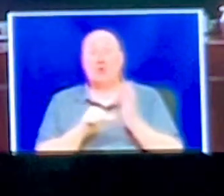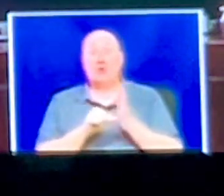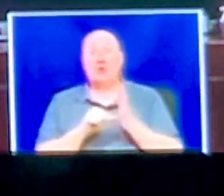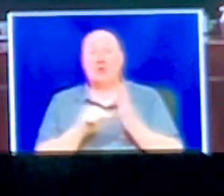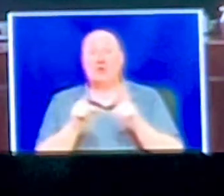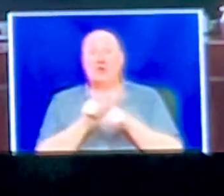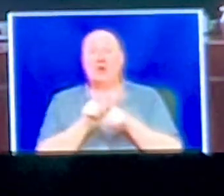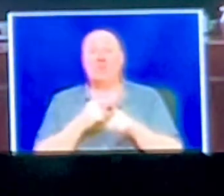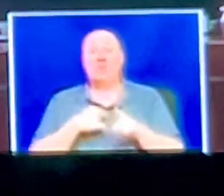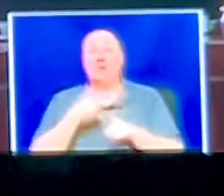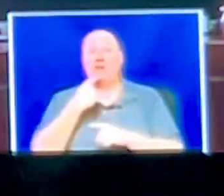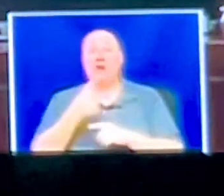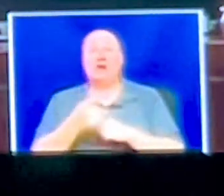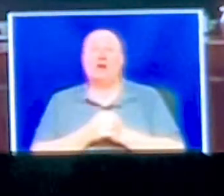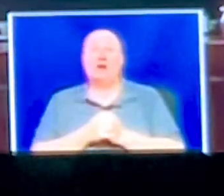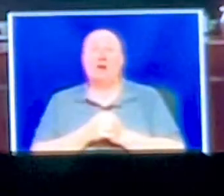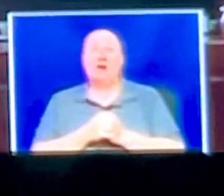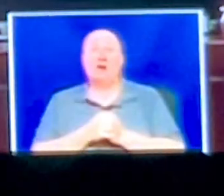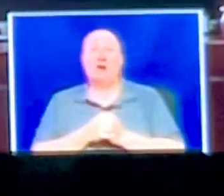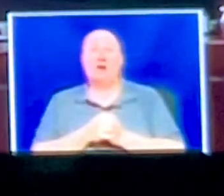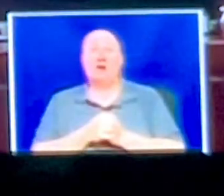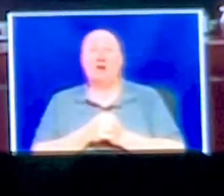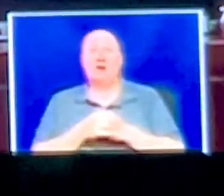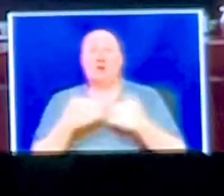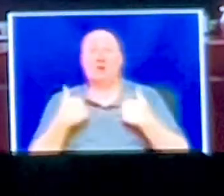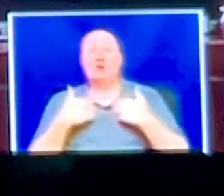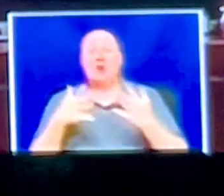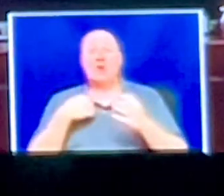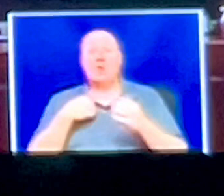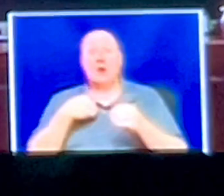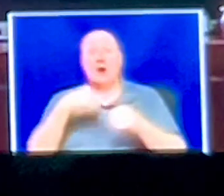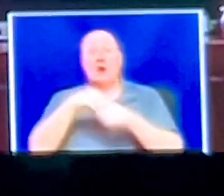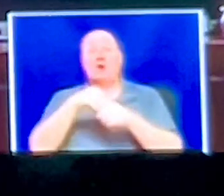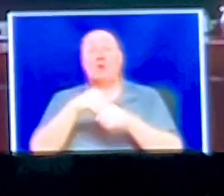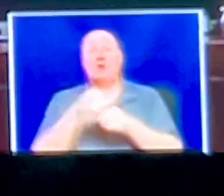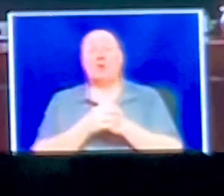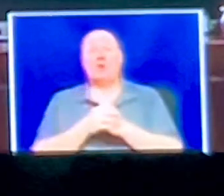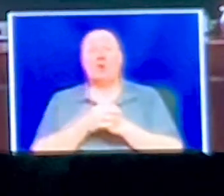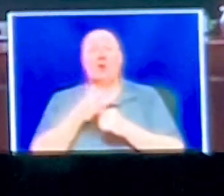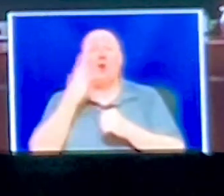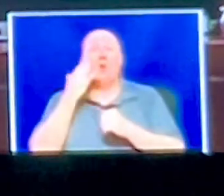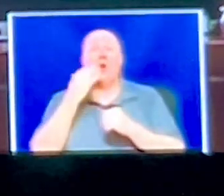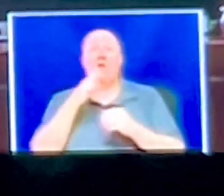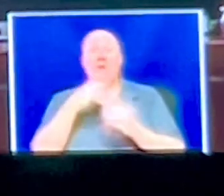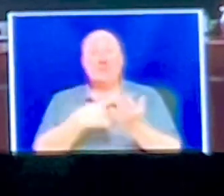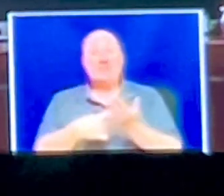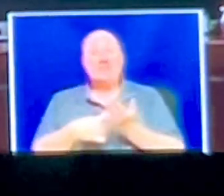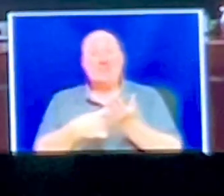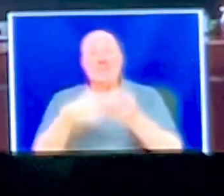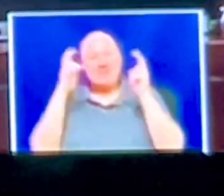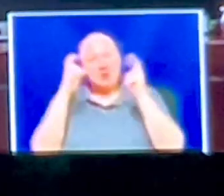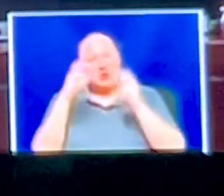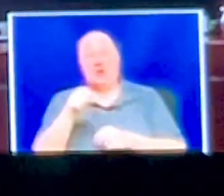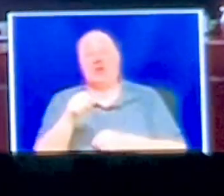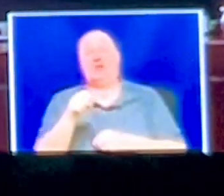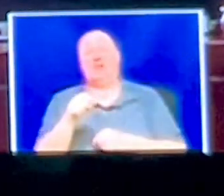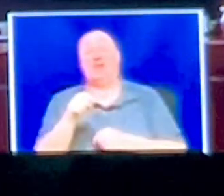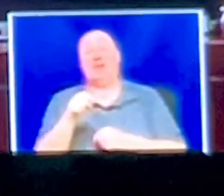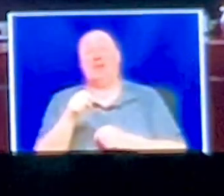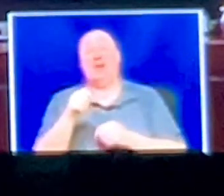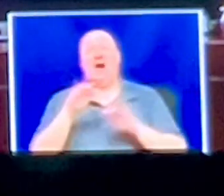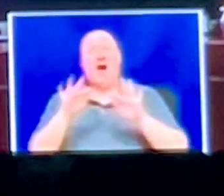said at the start of my contribution, that when we speak on these matters, let